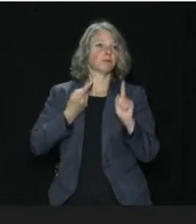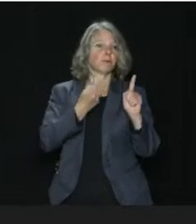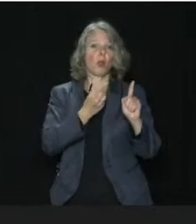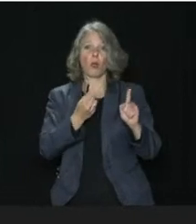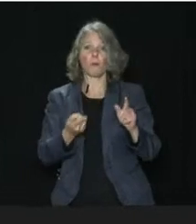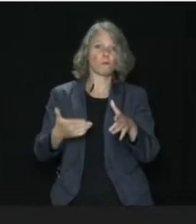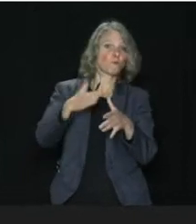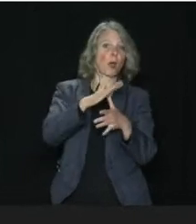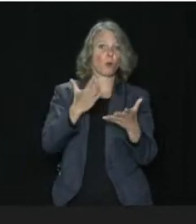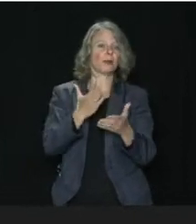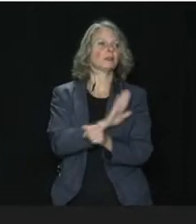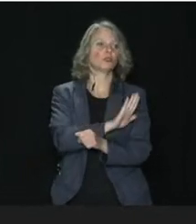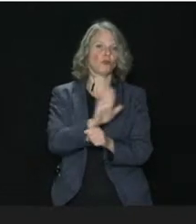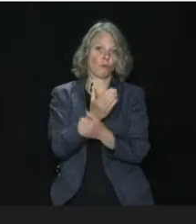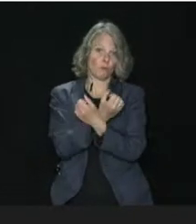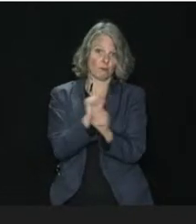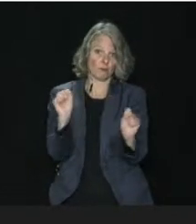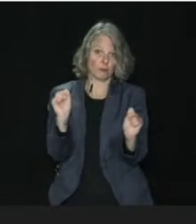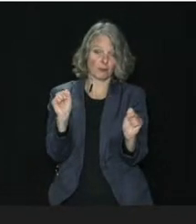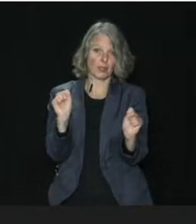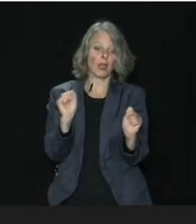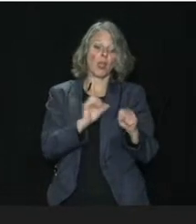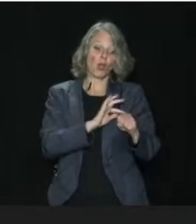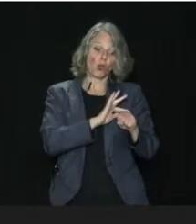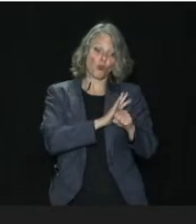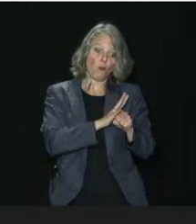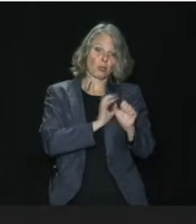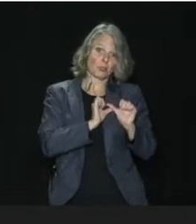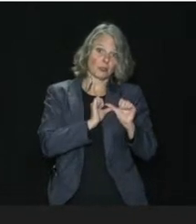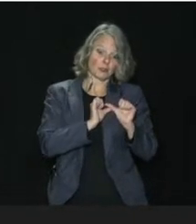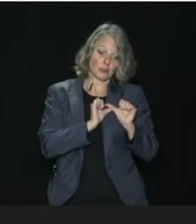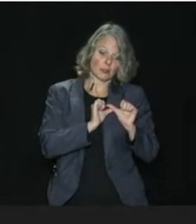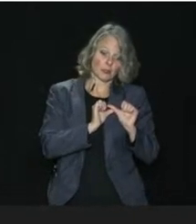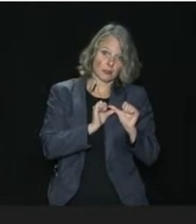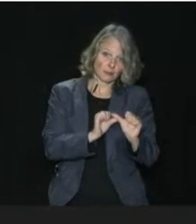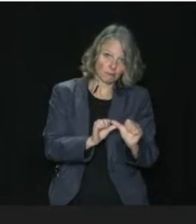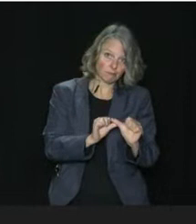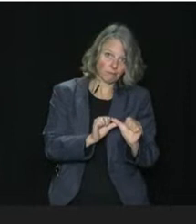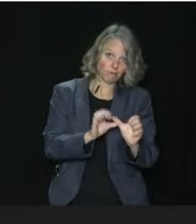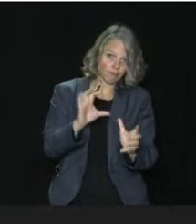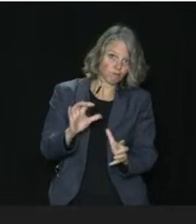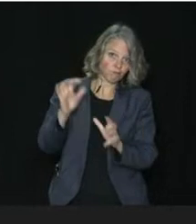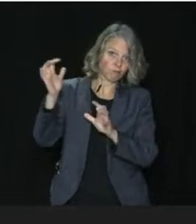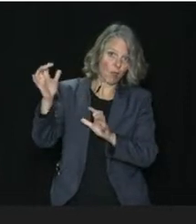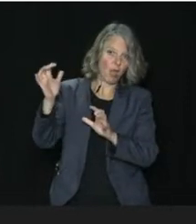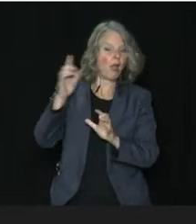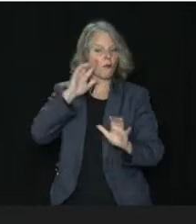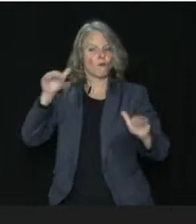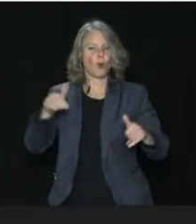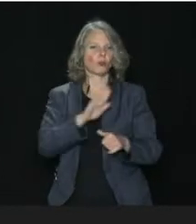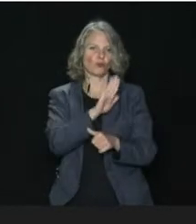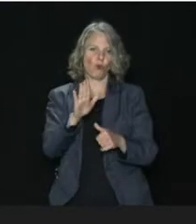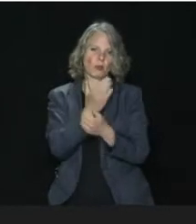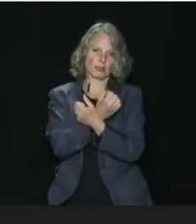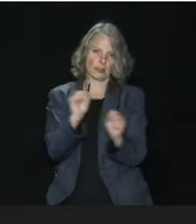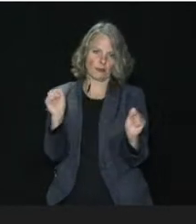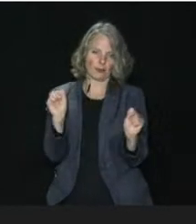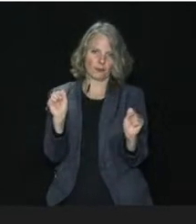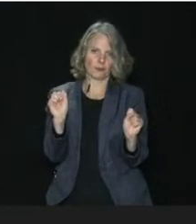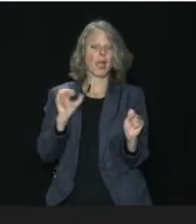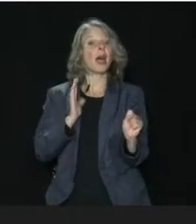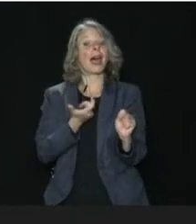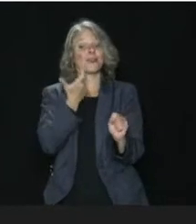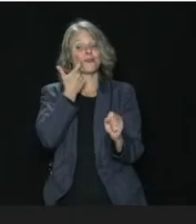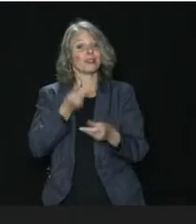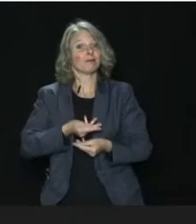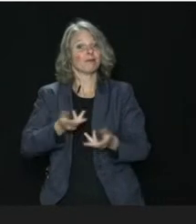safe. And as long as this crisis lasts, that remains job one. In budget 2021, we